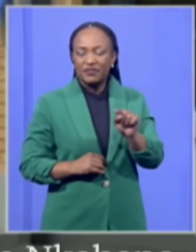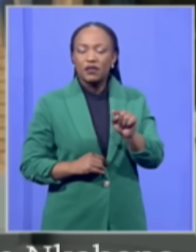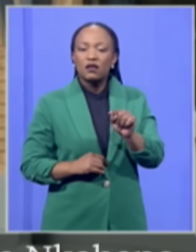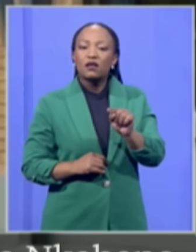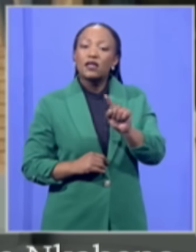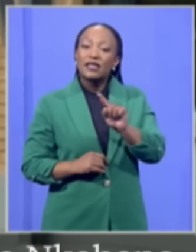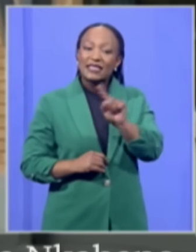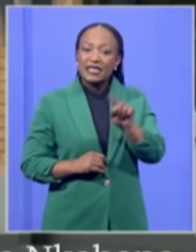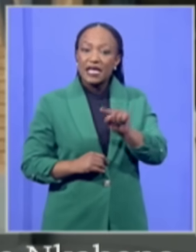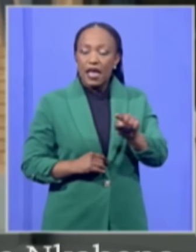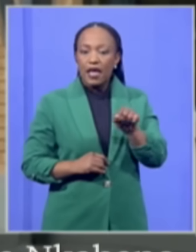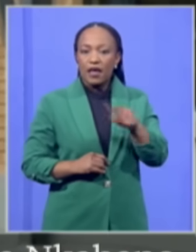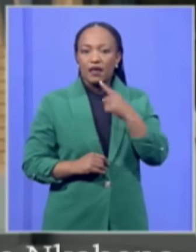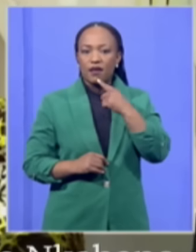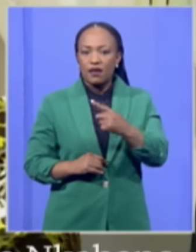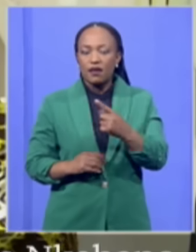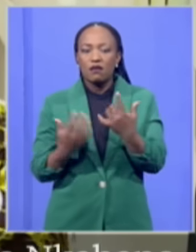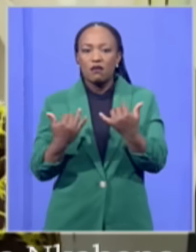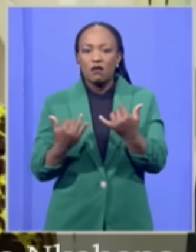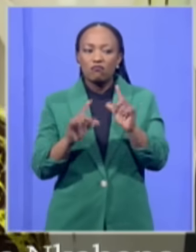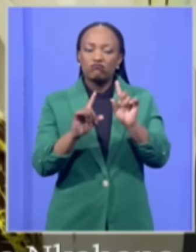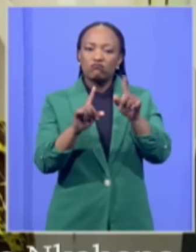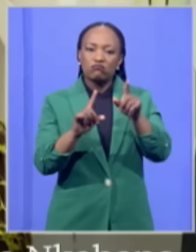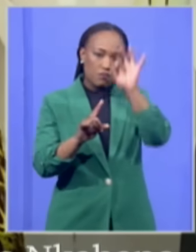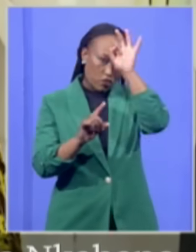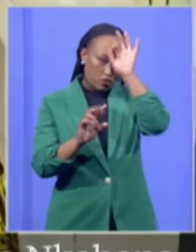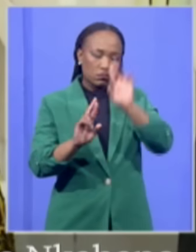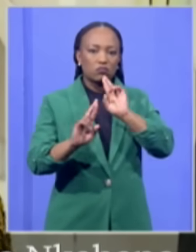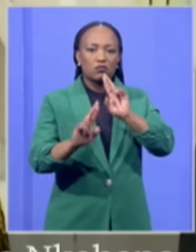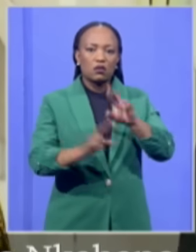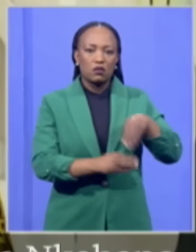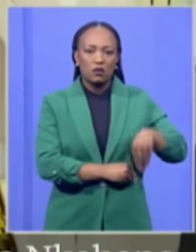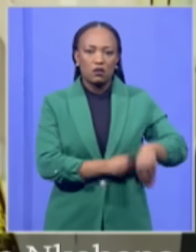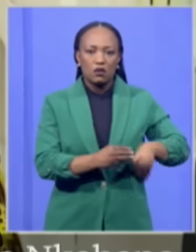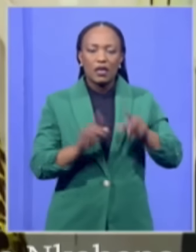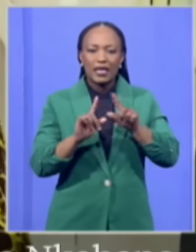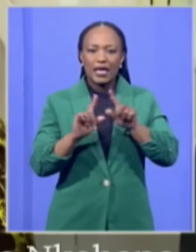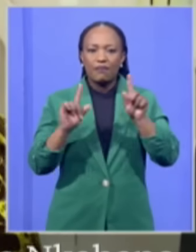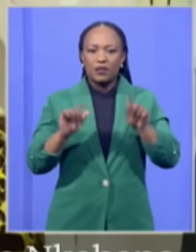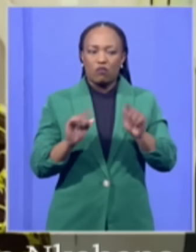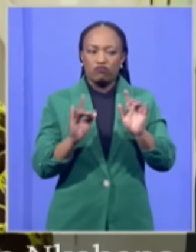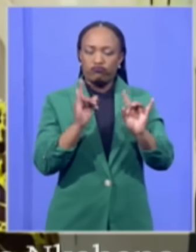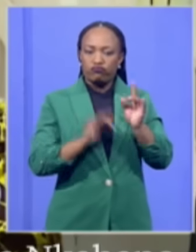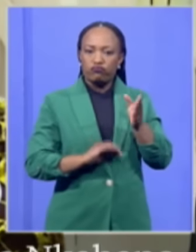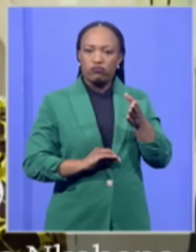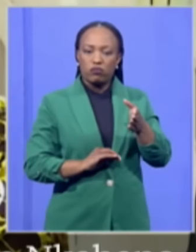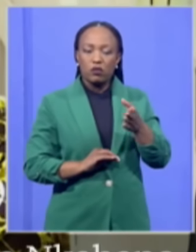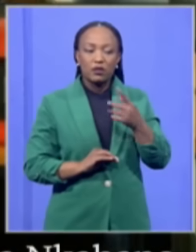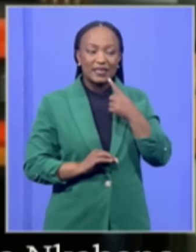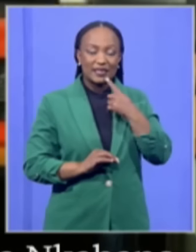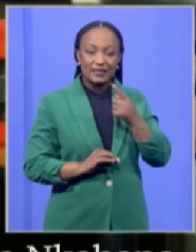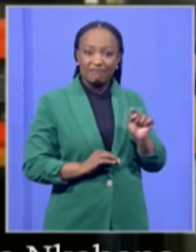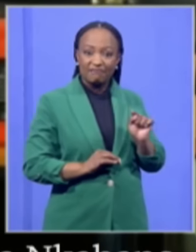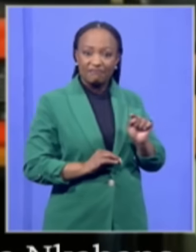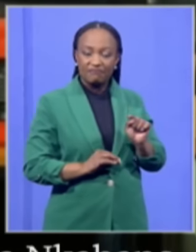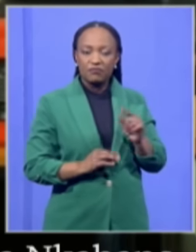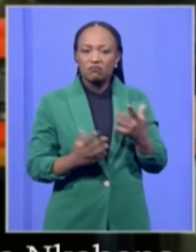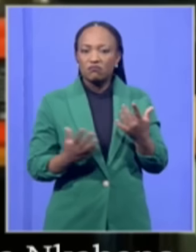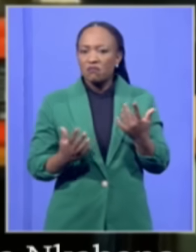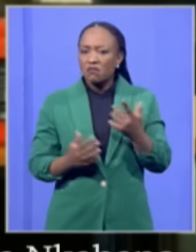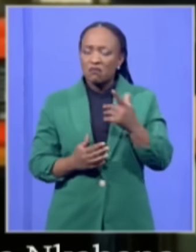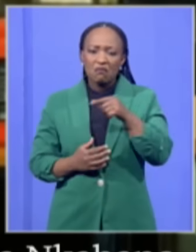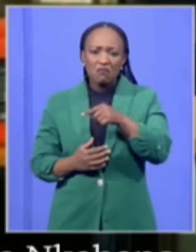botša palamente maaka ka seteišene sa maphodisa bogareng ya teropokgolo ya Cape Town. Zille o re mmušo wa Ramaphosa o agela legora